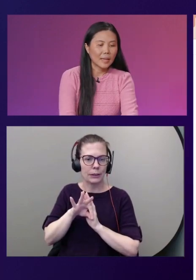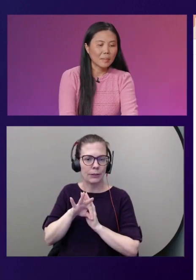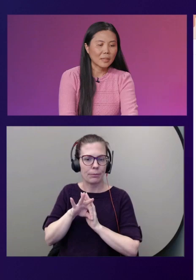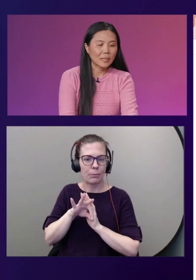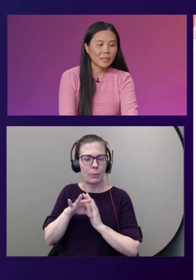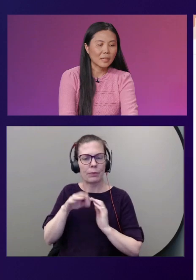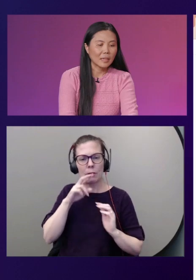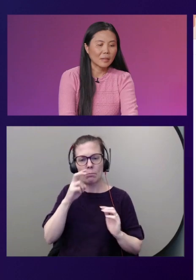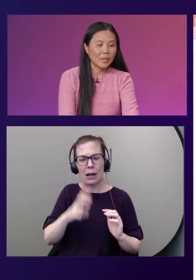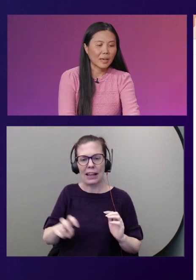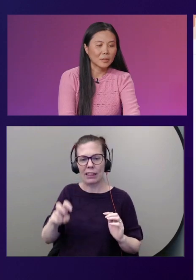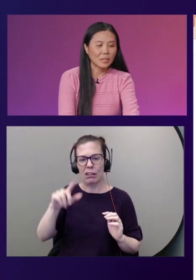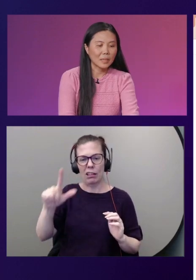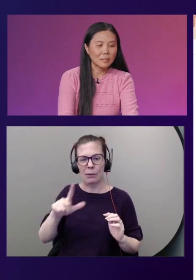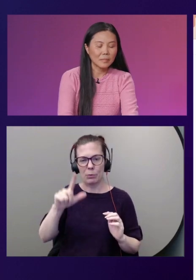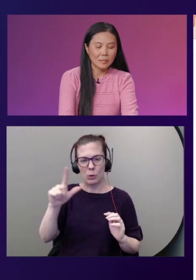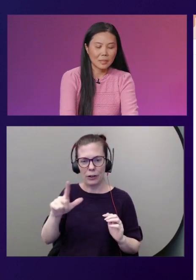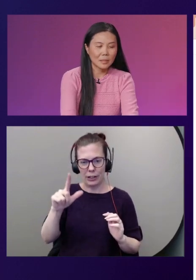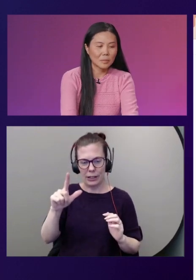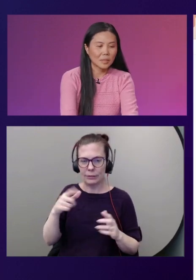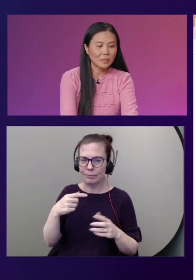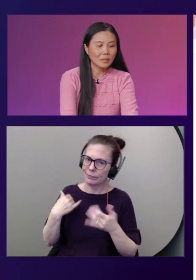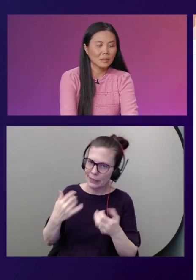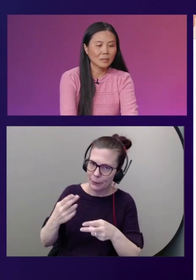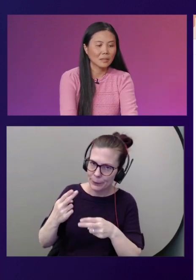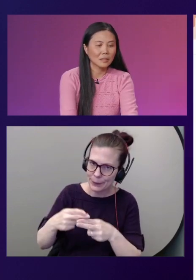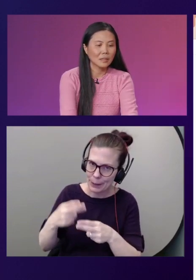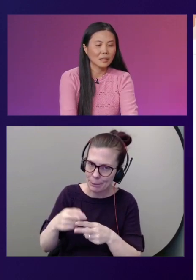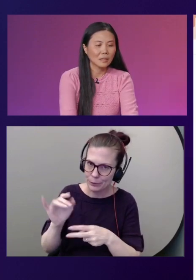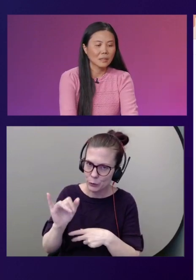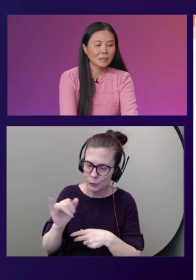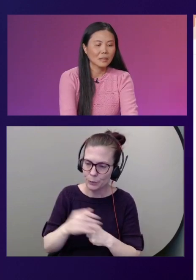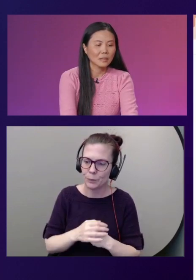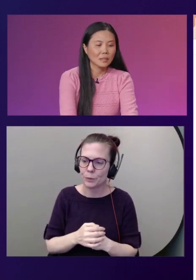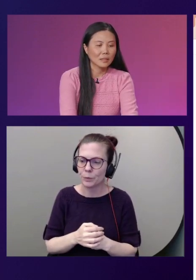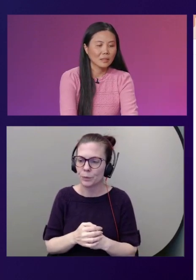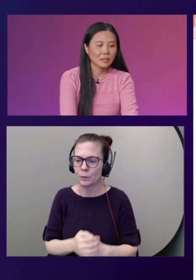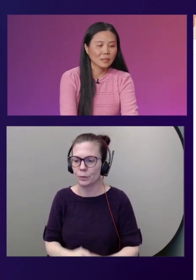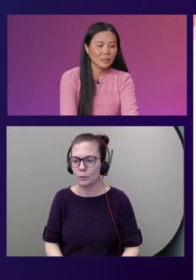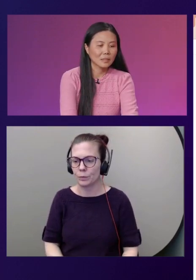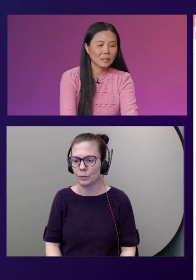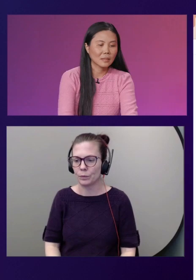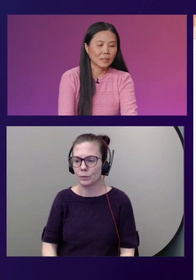Python library, and we have to name this one.